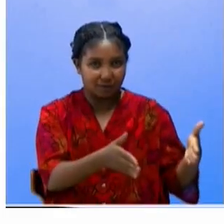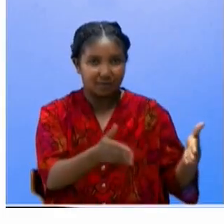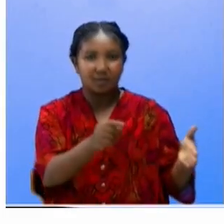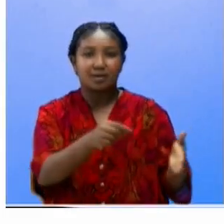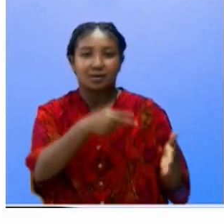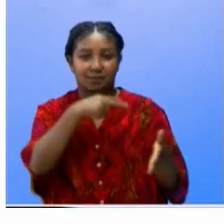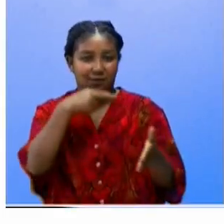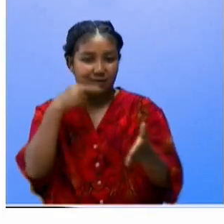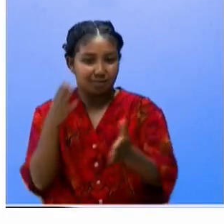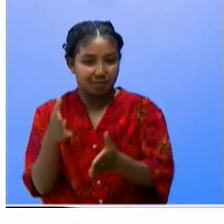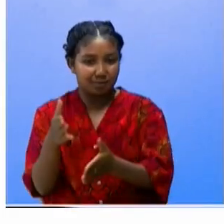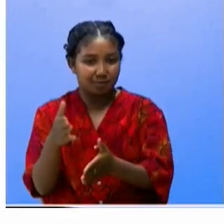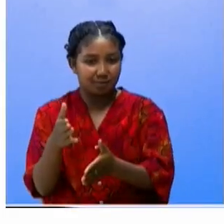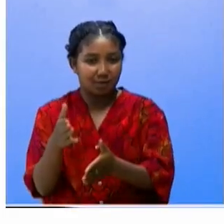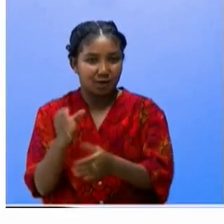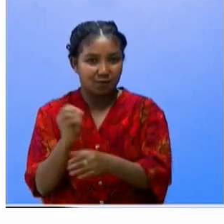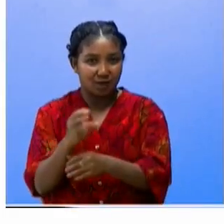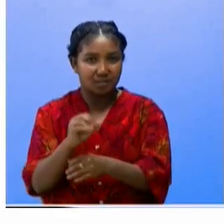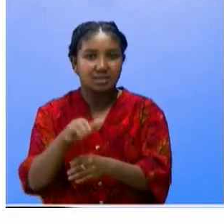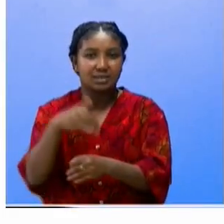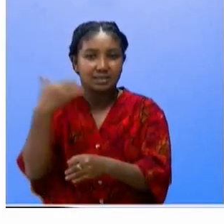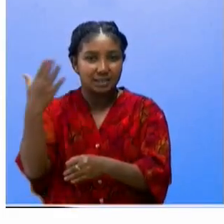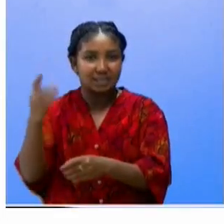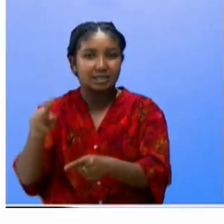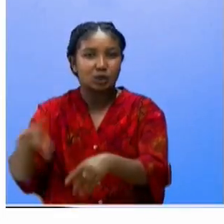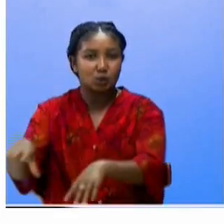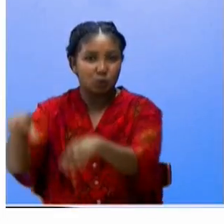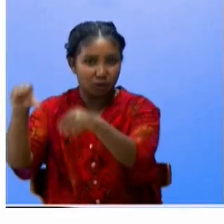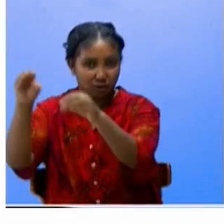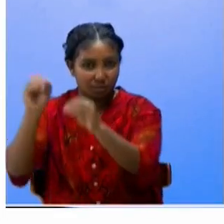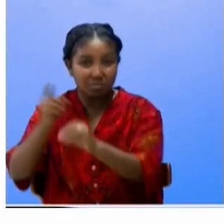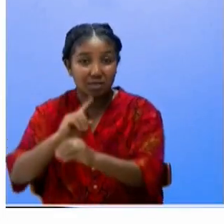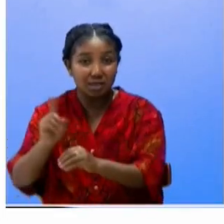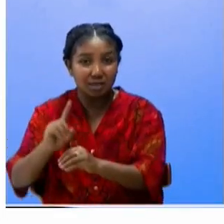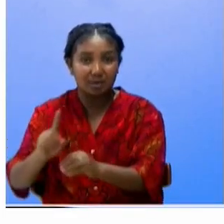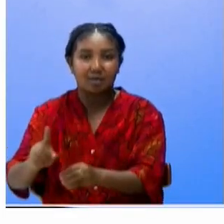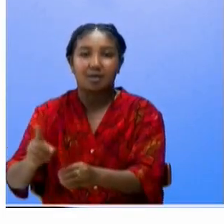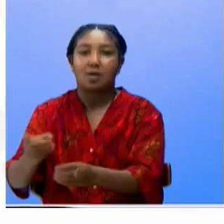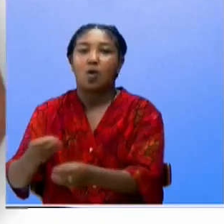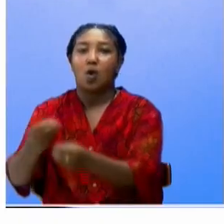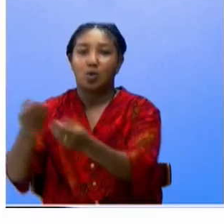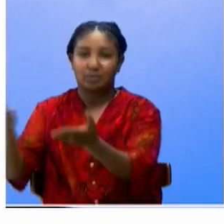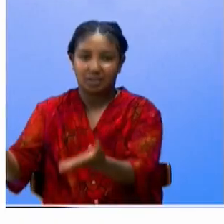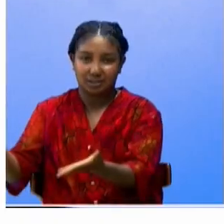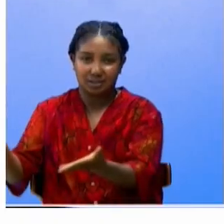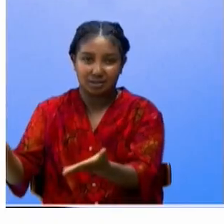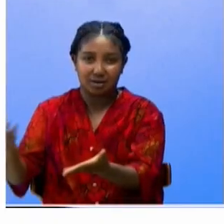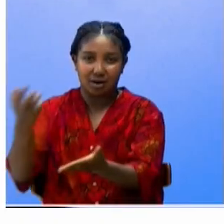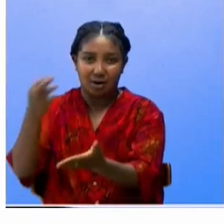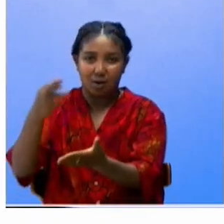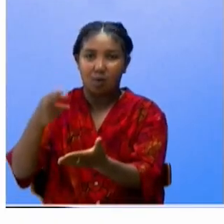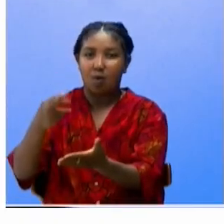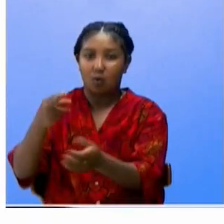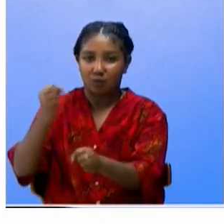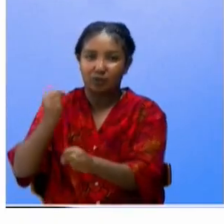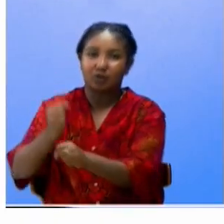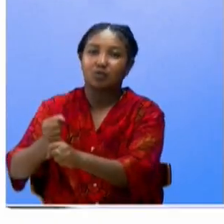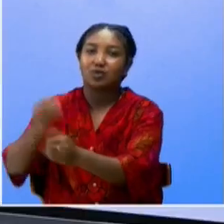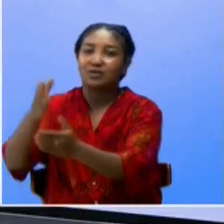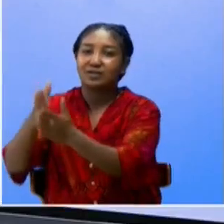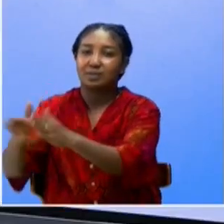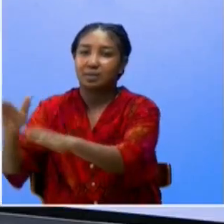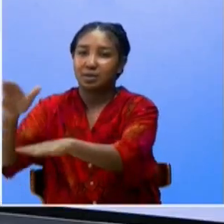verb 2. The students are what? Object of the